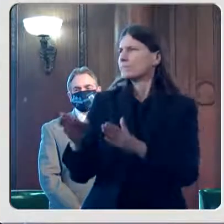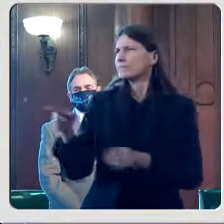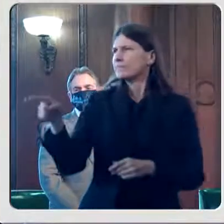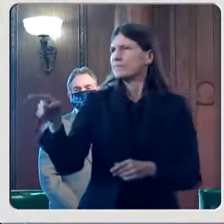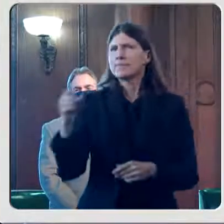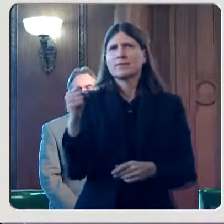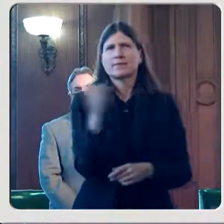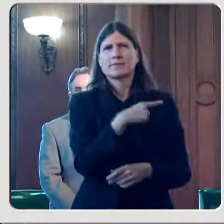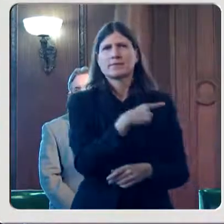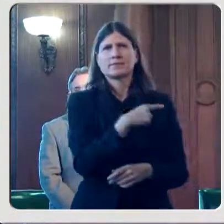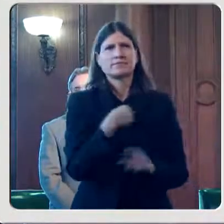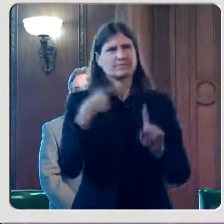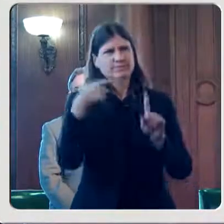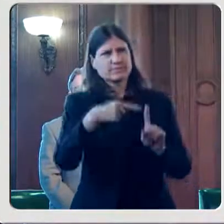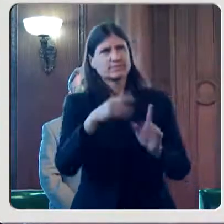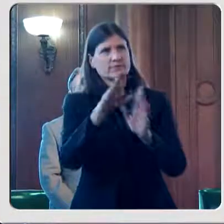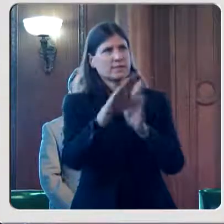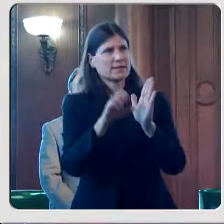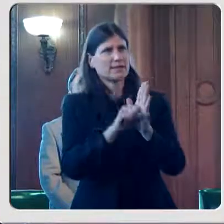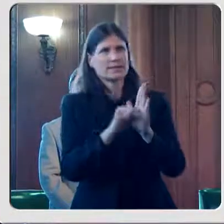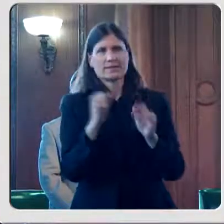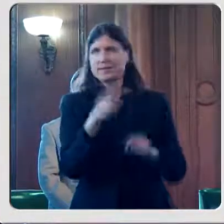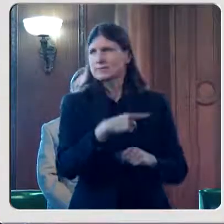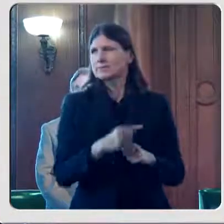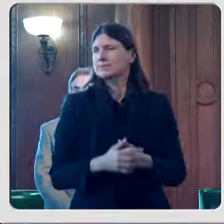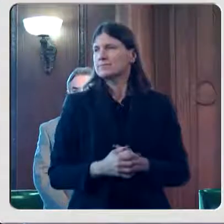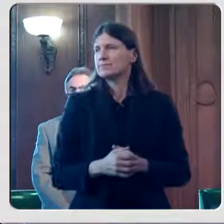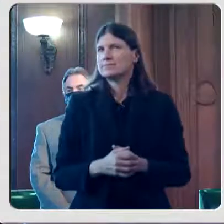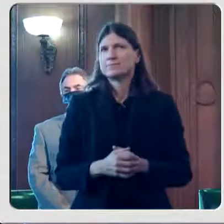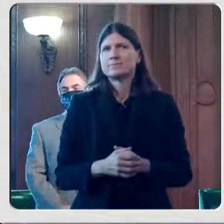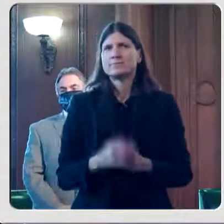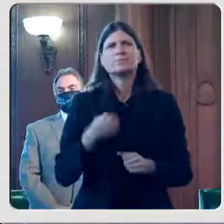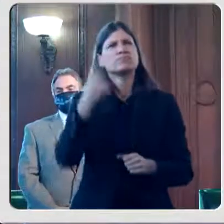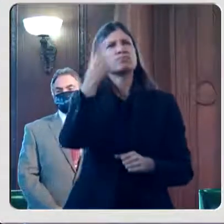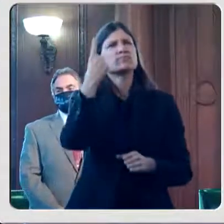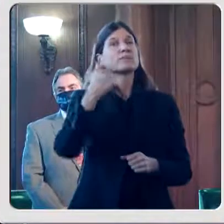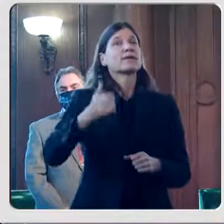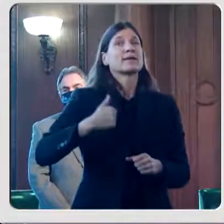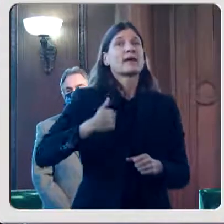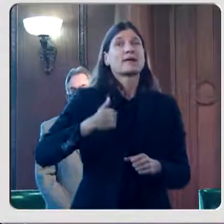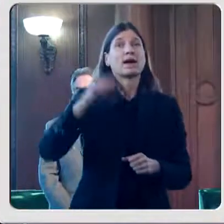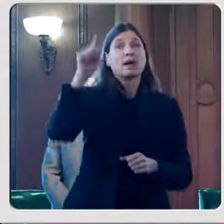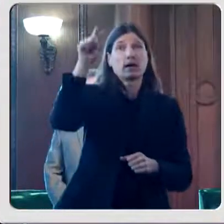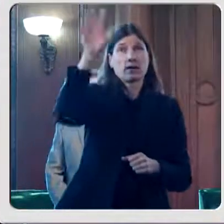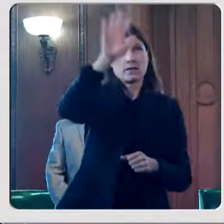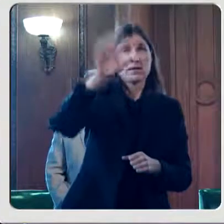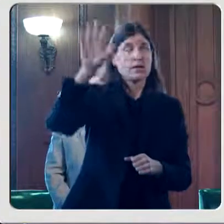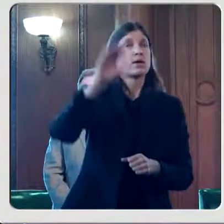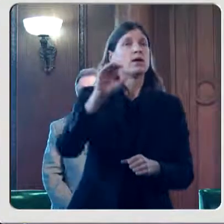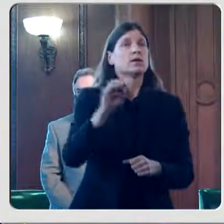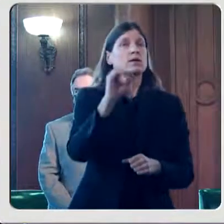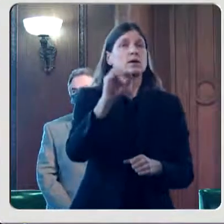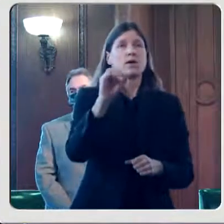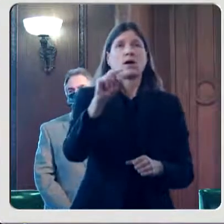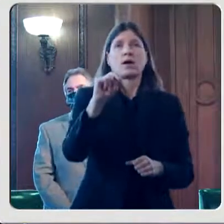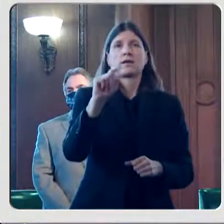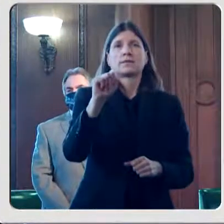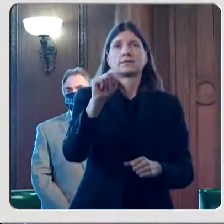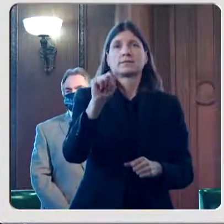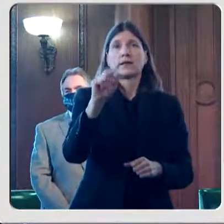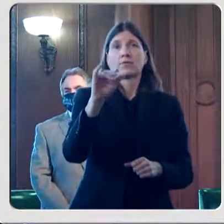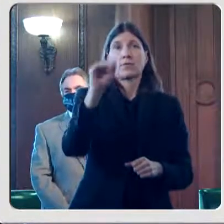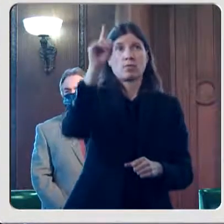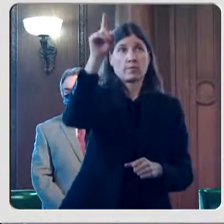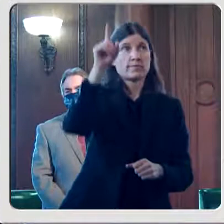been some reports in both from Ontario and Israel that there's been a rising number of younger people that have been showing up in the hospital. I